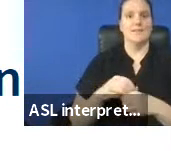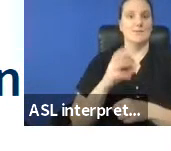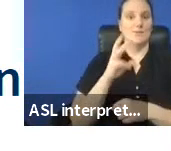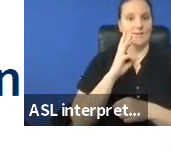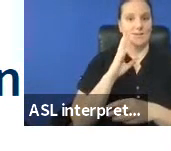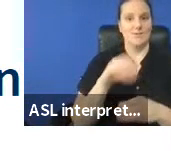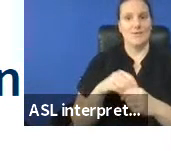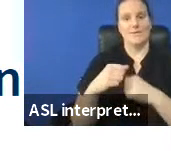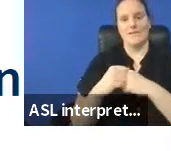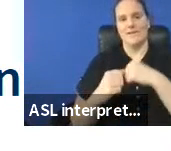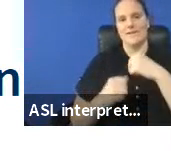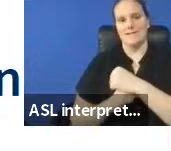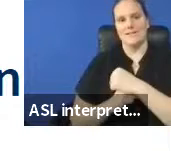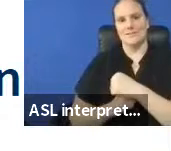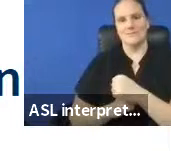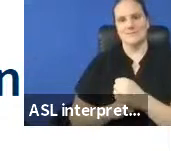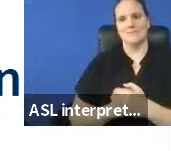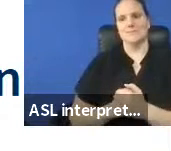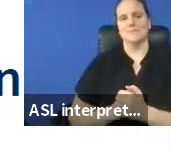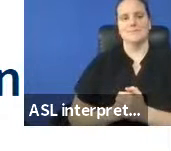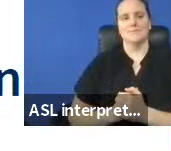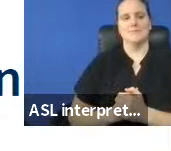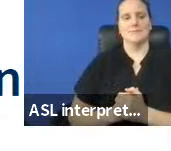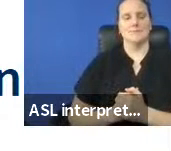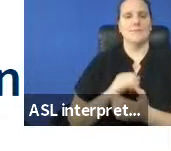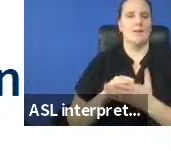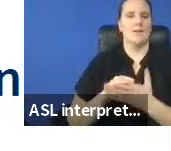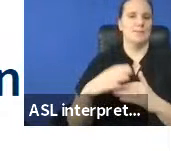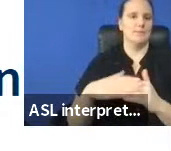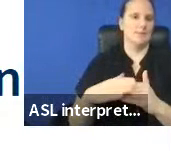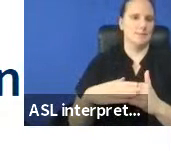including foundations, would be minimized.